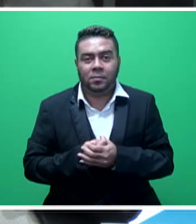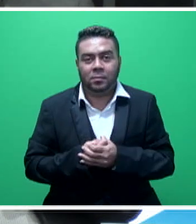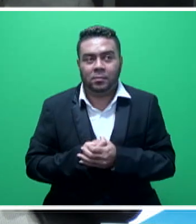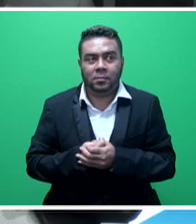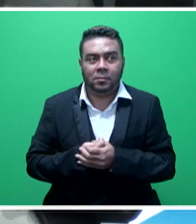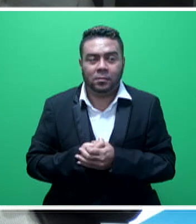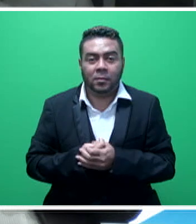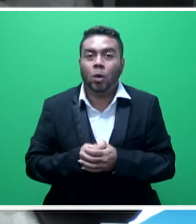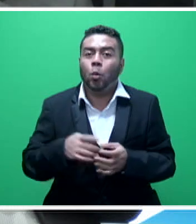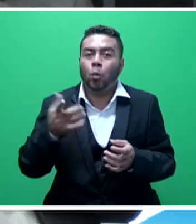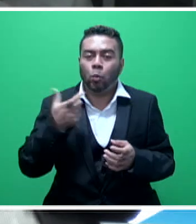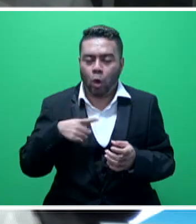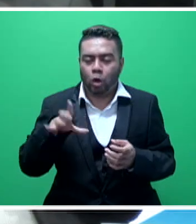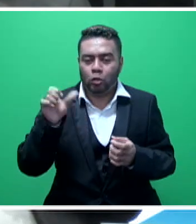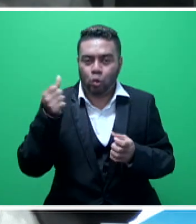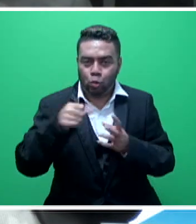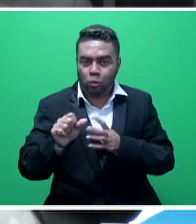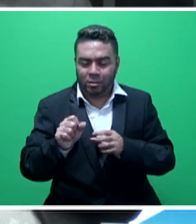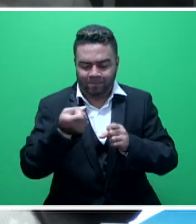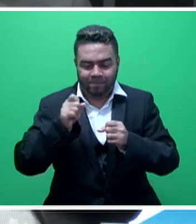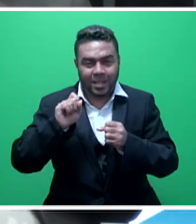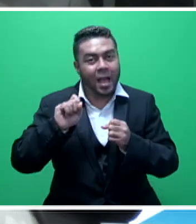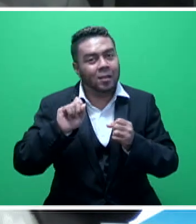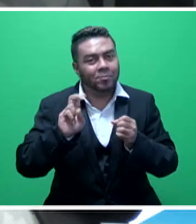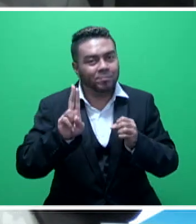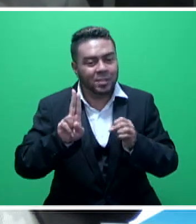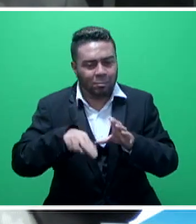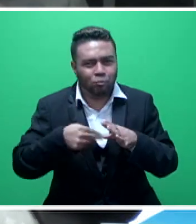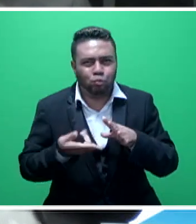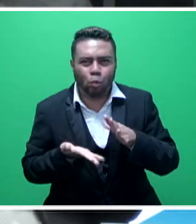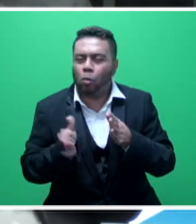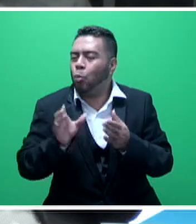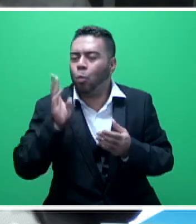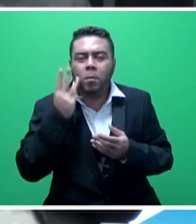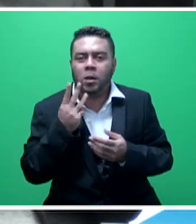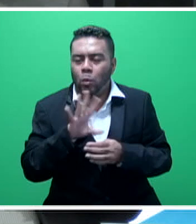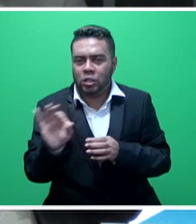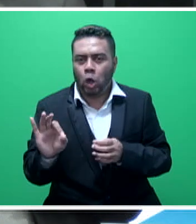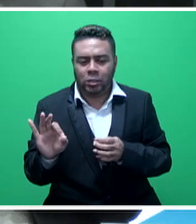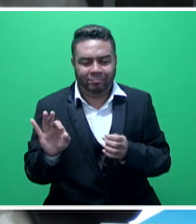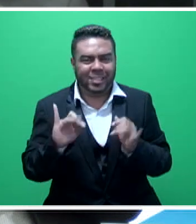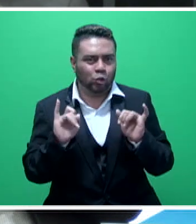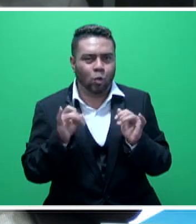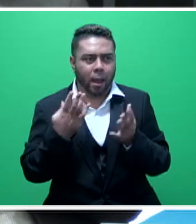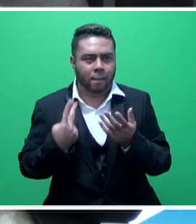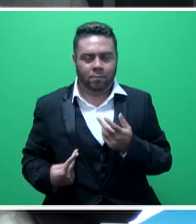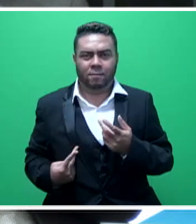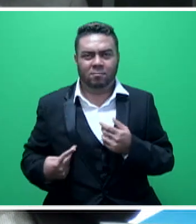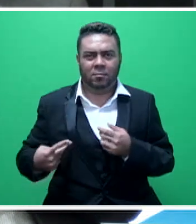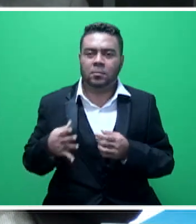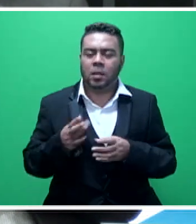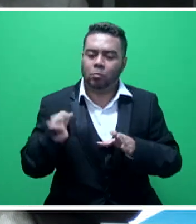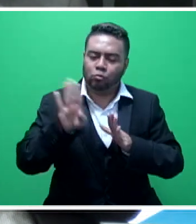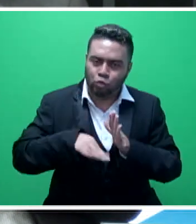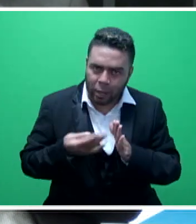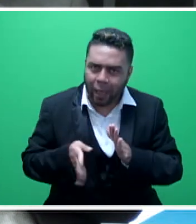use colposcopy and biopsy. So the women were not compromised during that time. And the machine